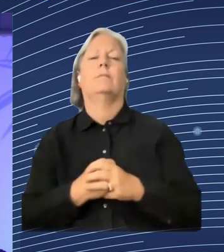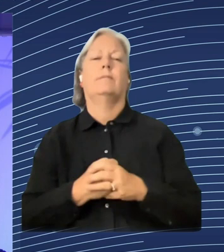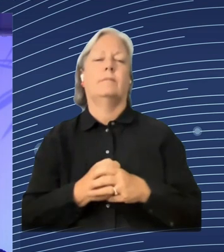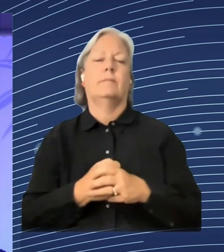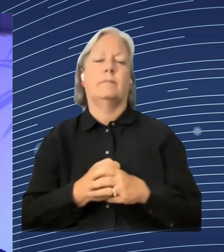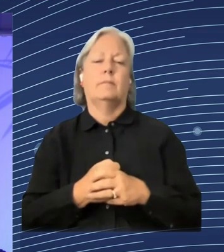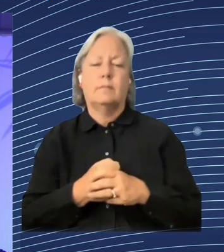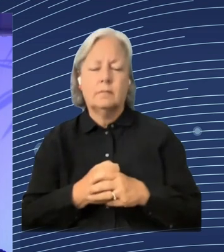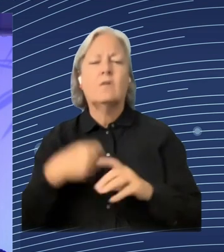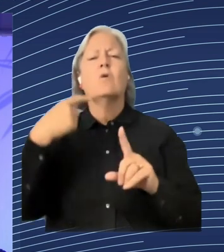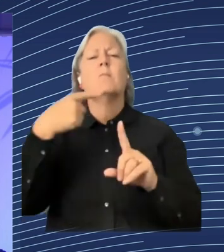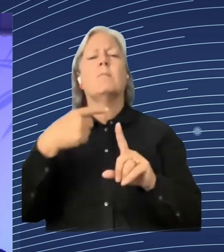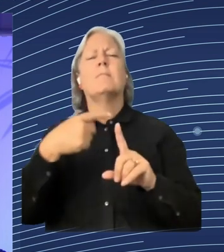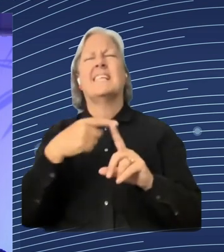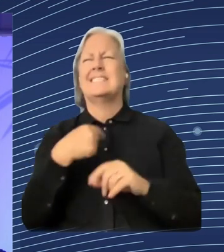the question,